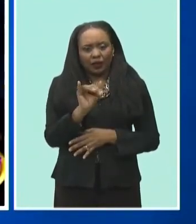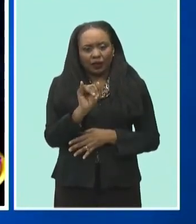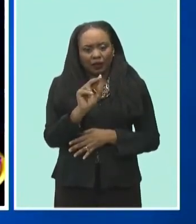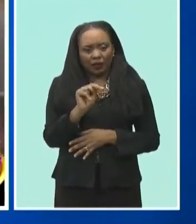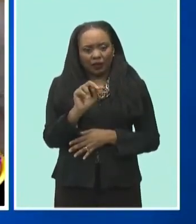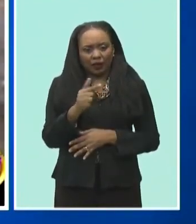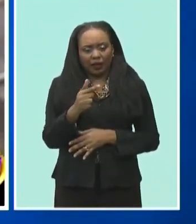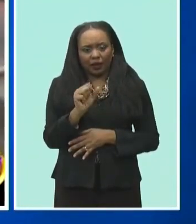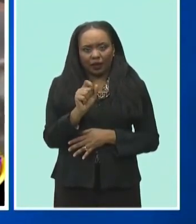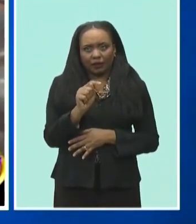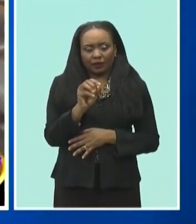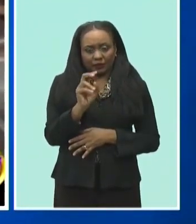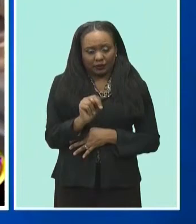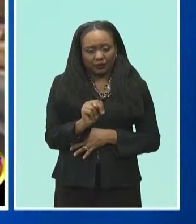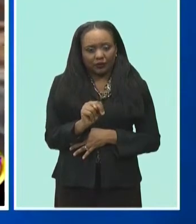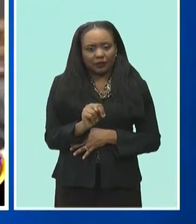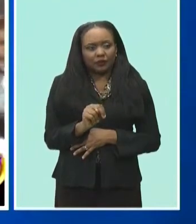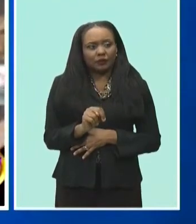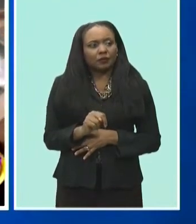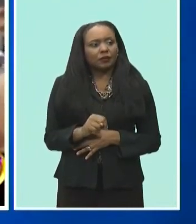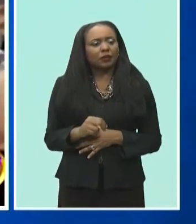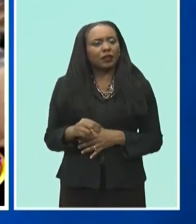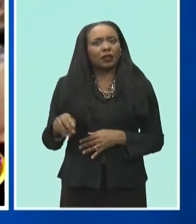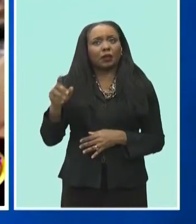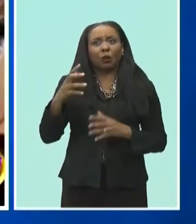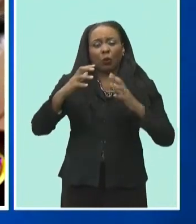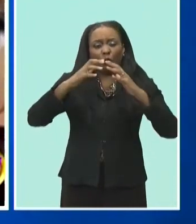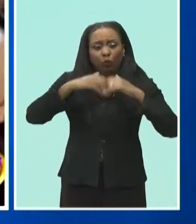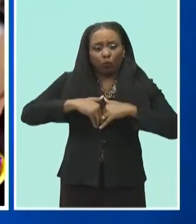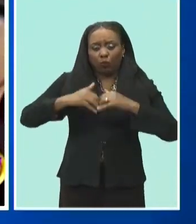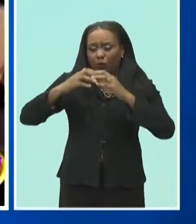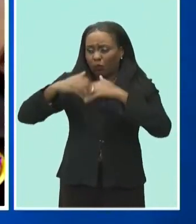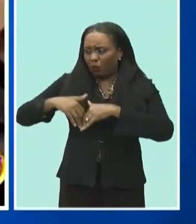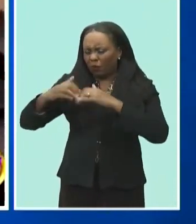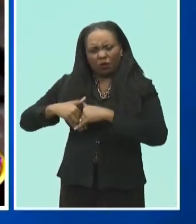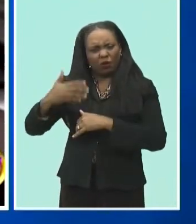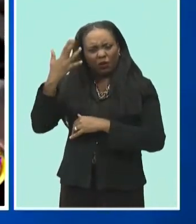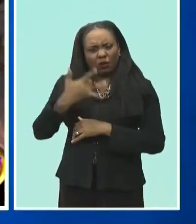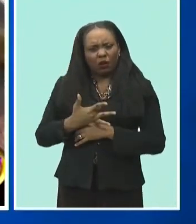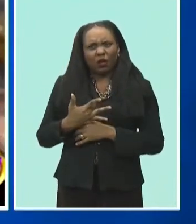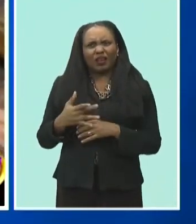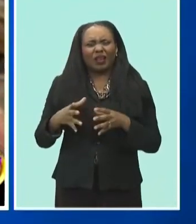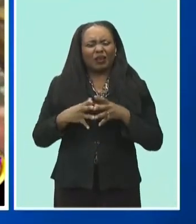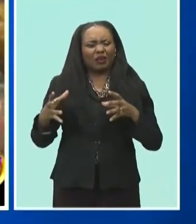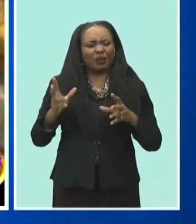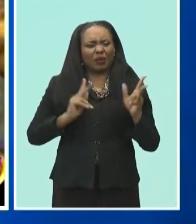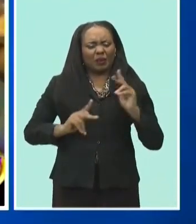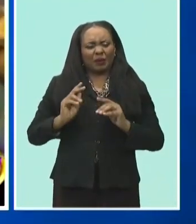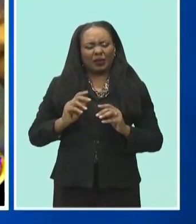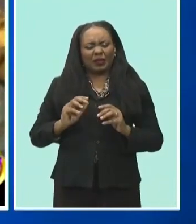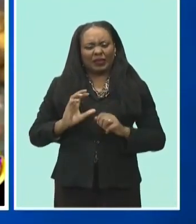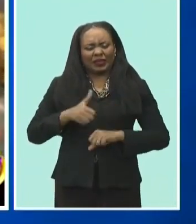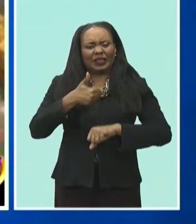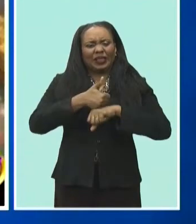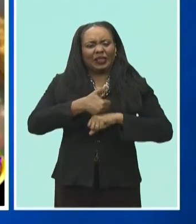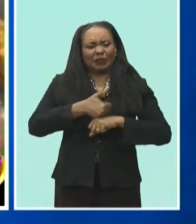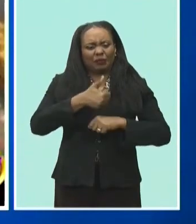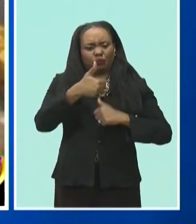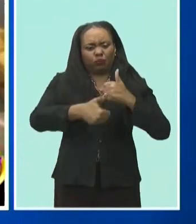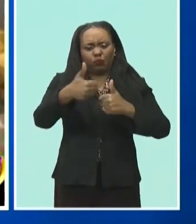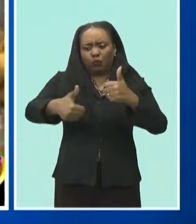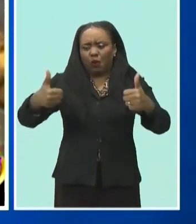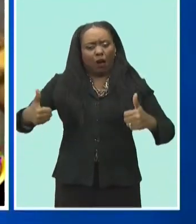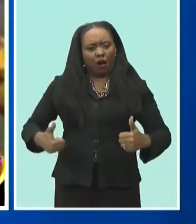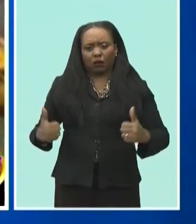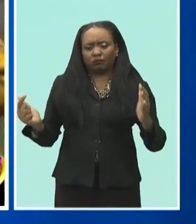Anderson of the KSAMC, the operation was necessary because of an increase in unsightly structures erected along these roads, including